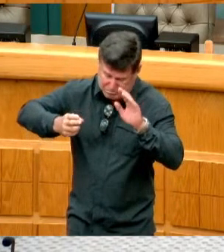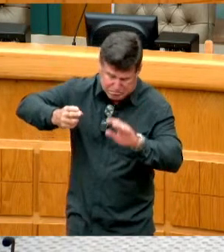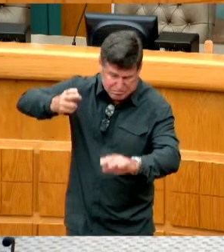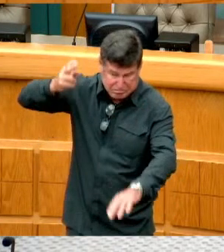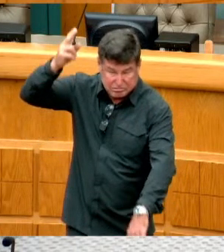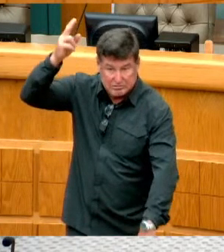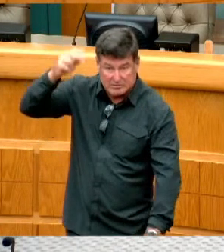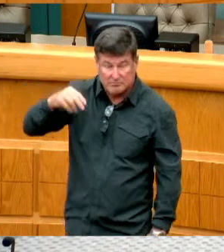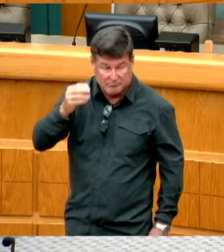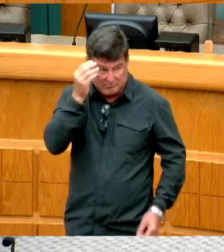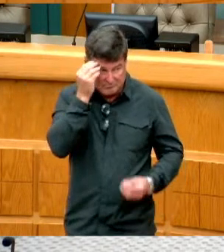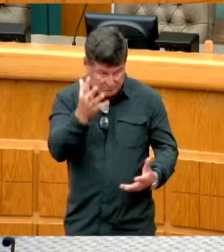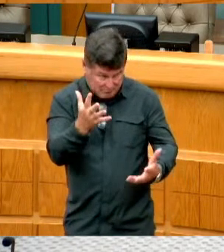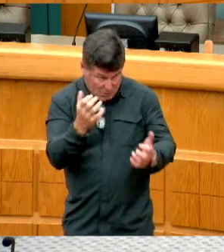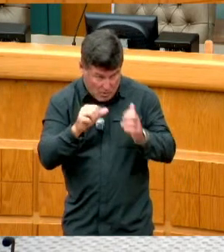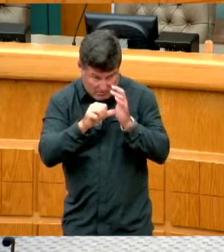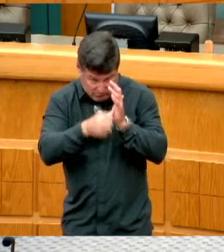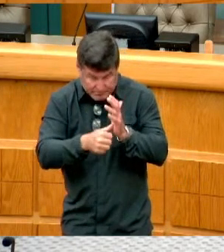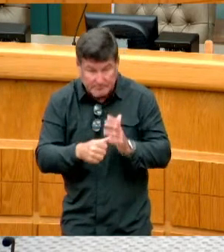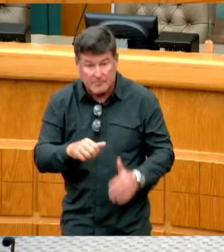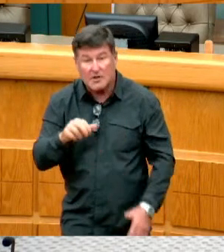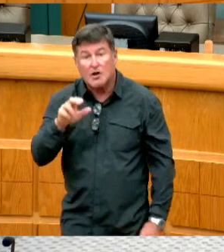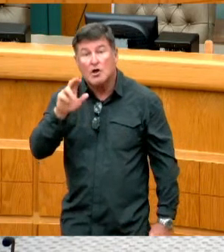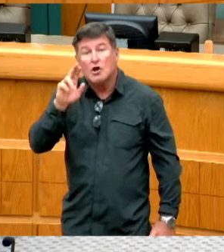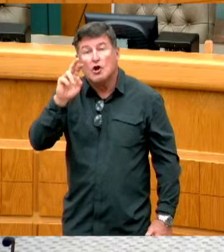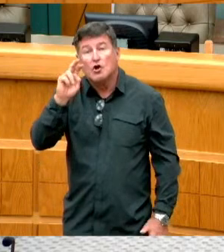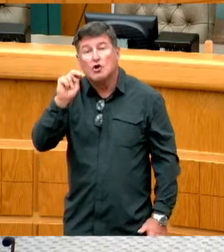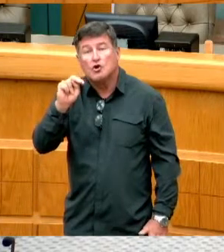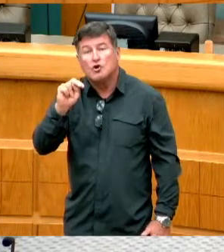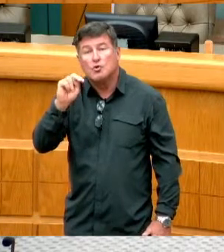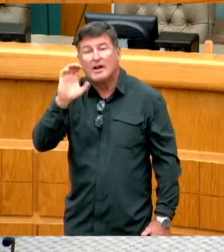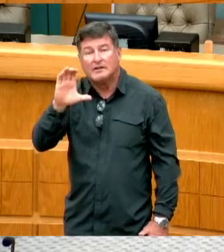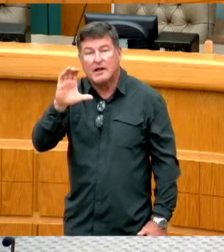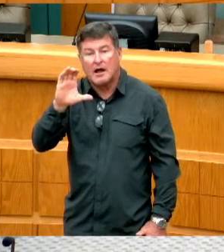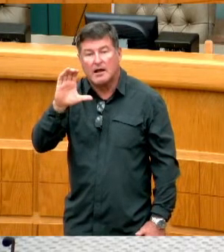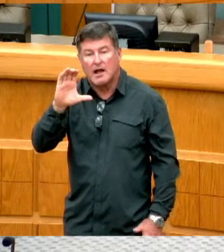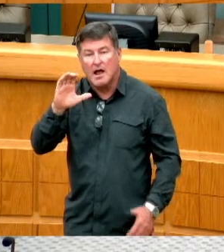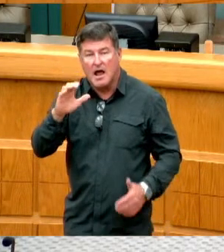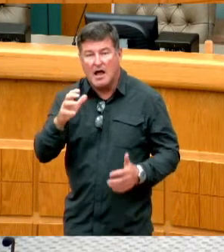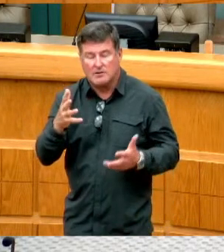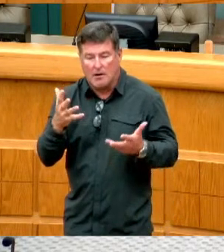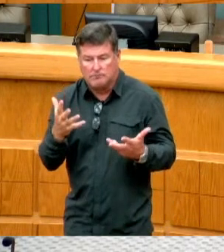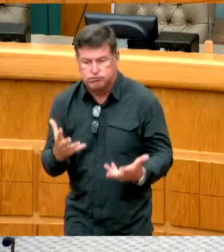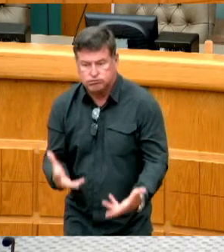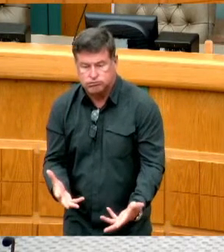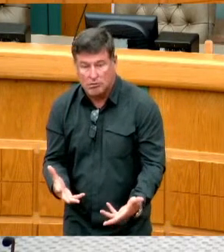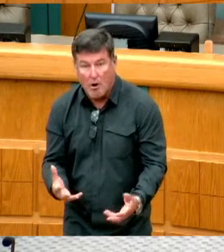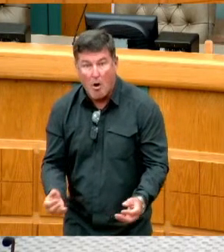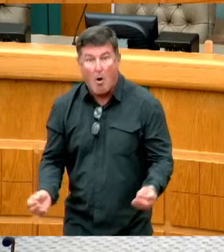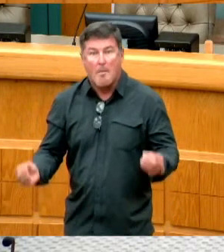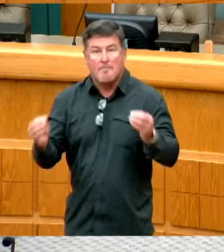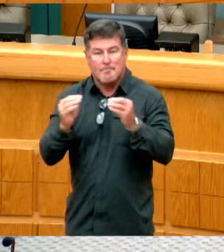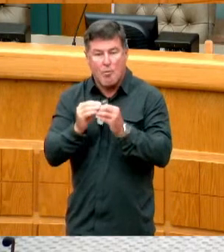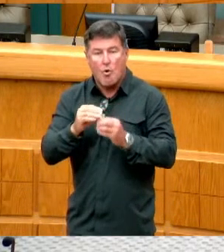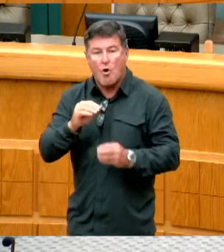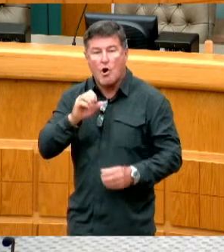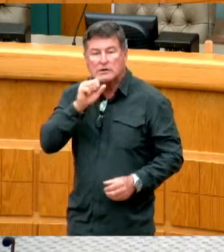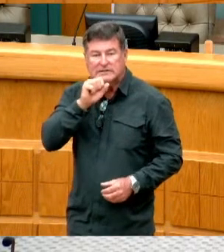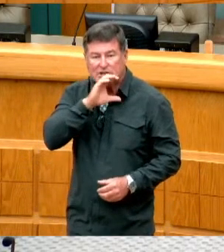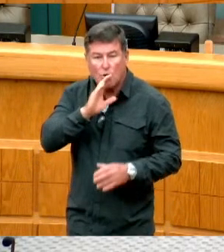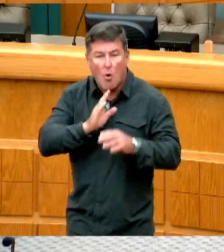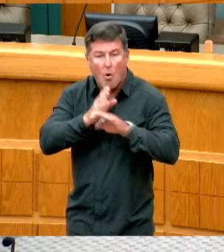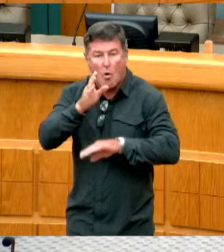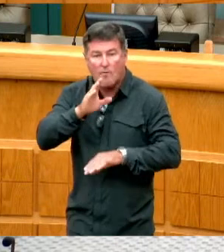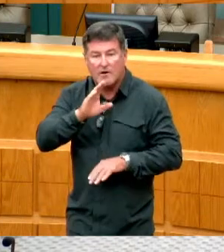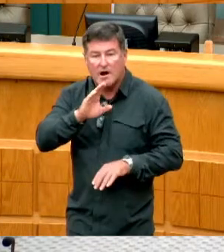point? Nueces County has 50% more people over 65 than the state average. And we have more